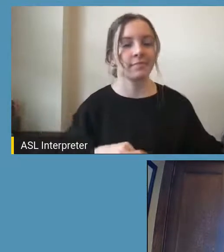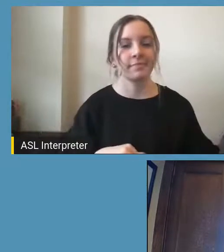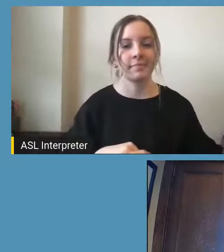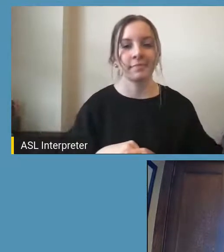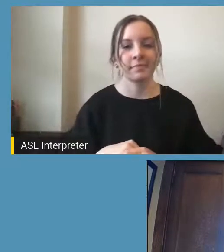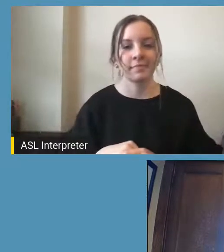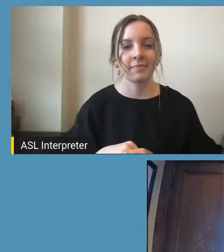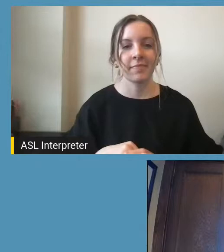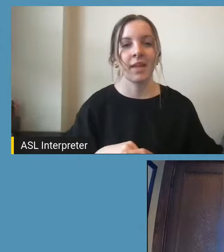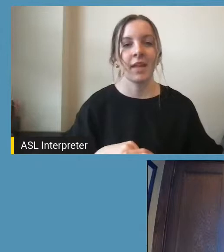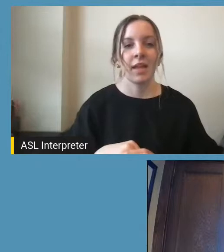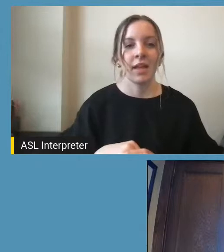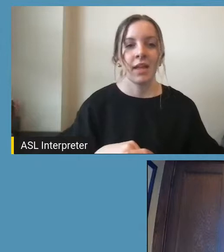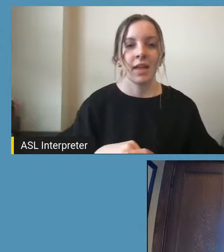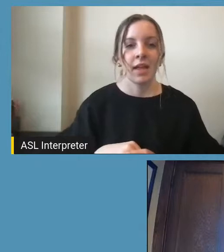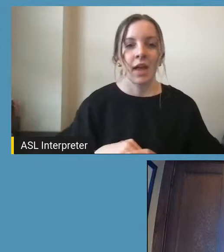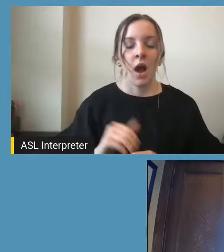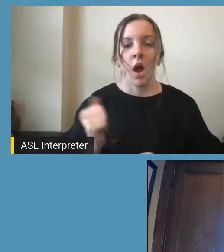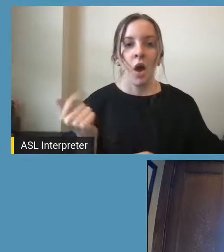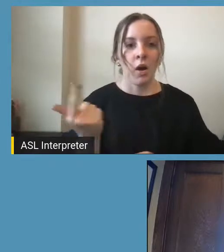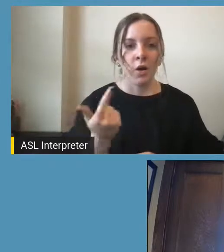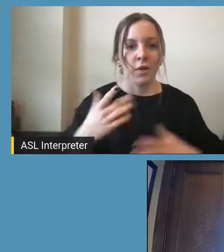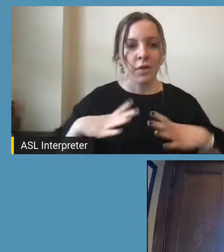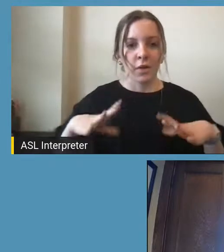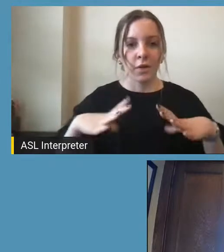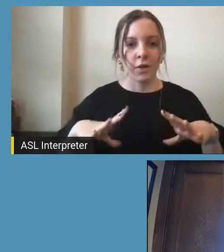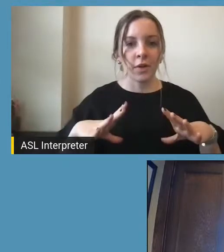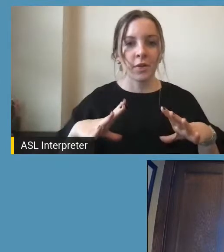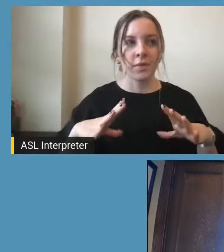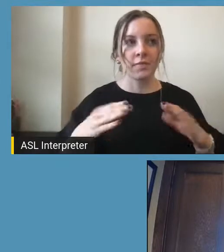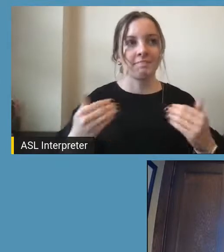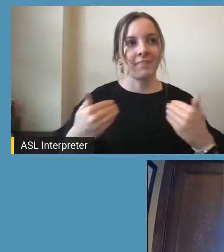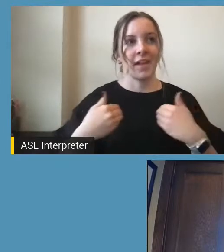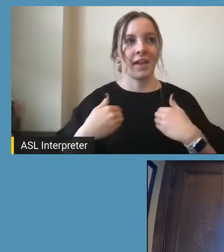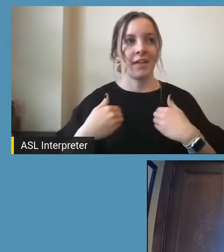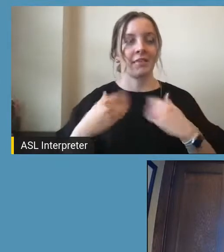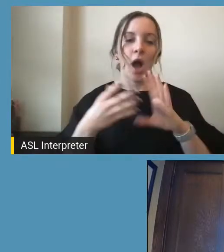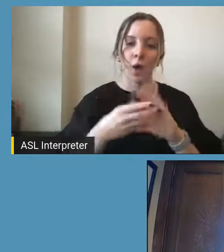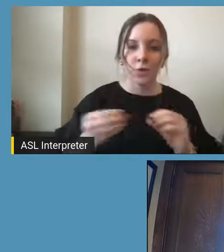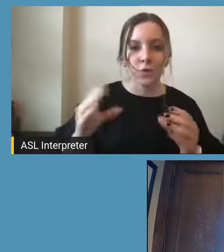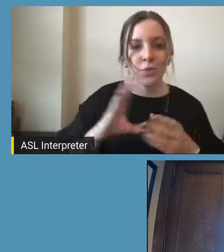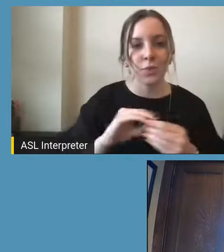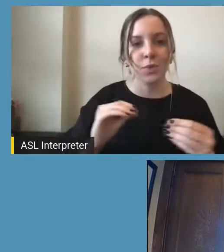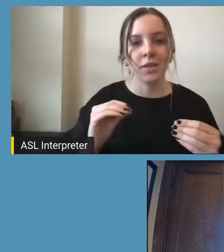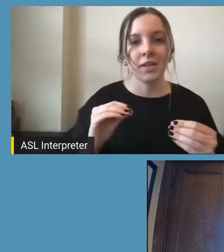story. And the more sort of words you're attaching to that